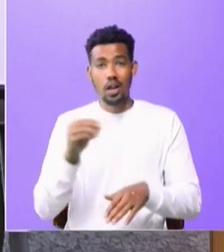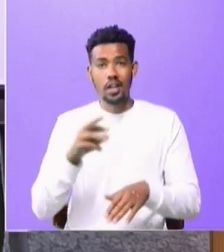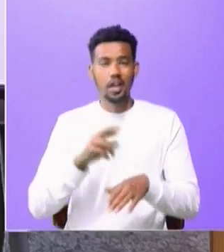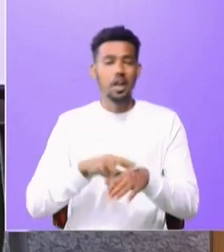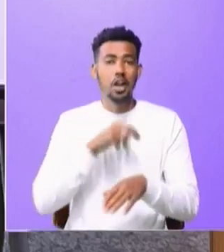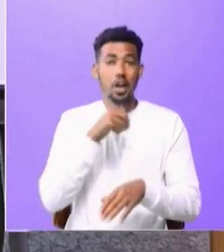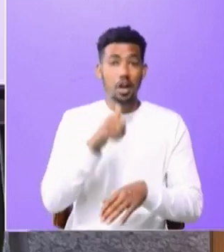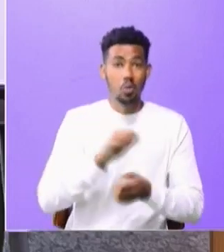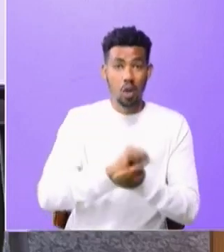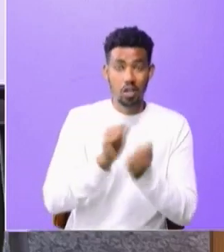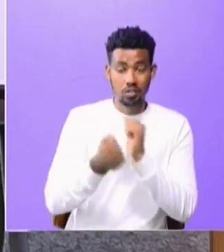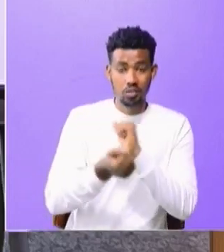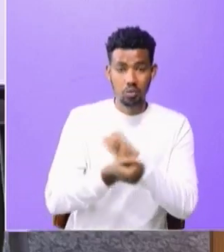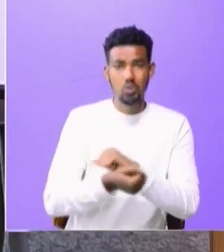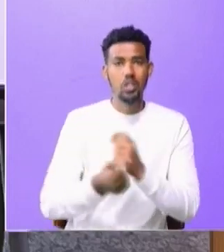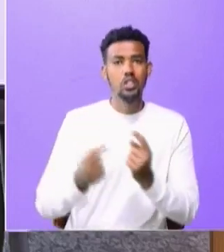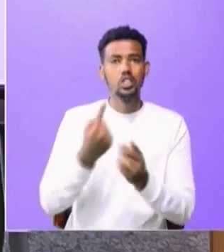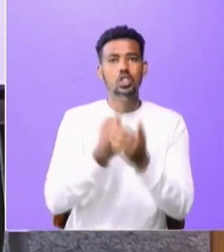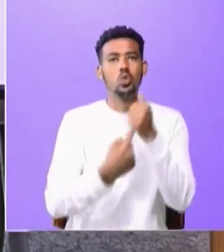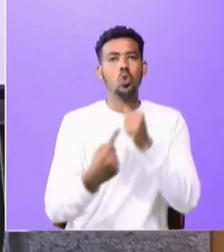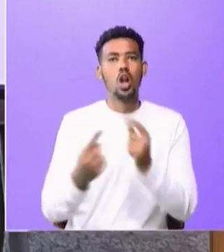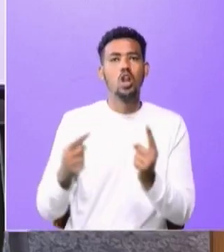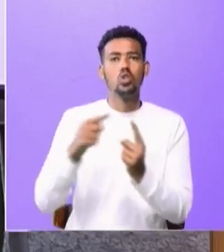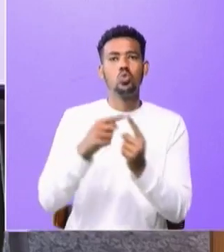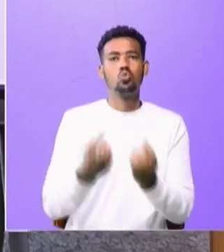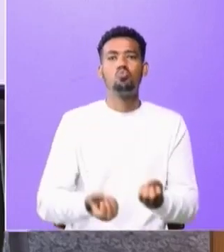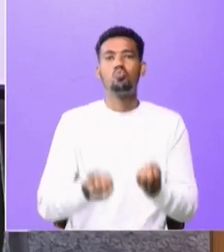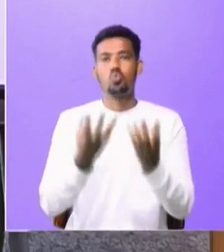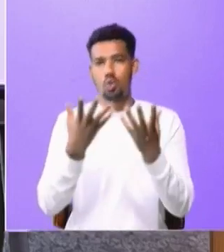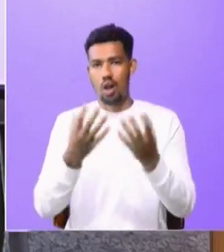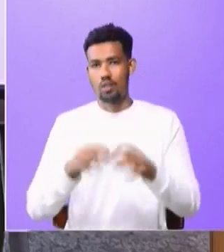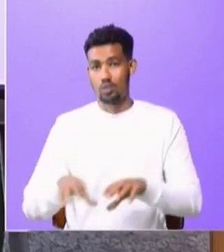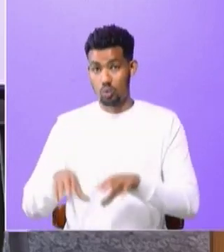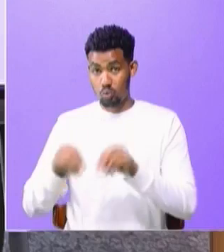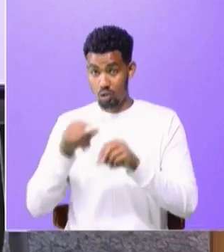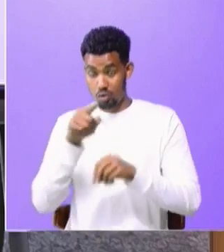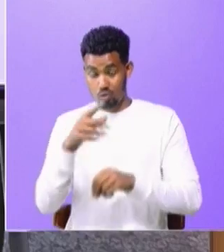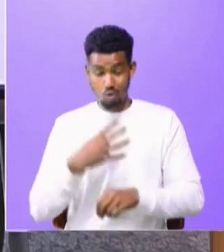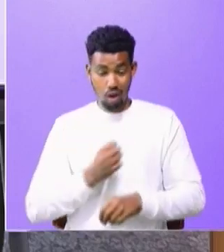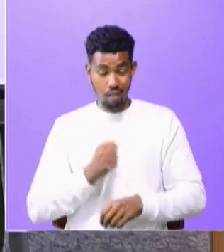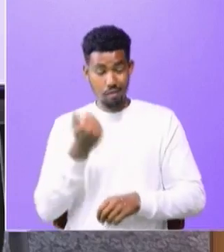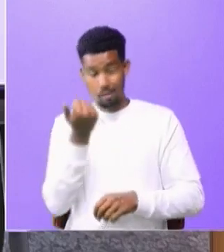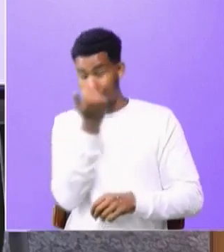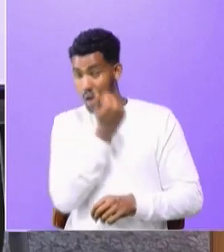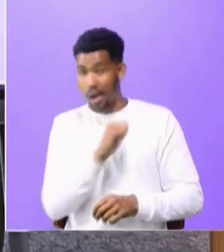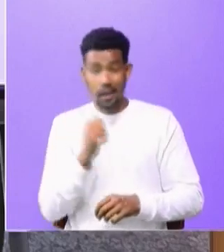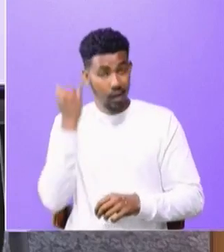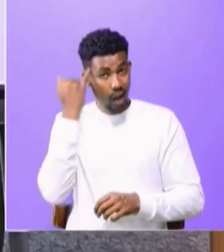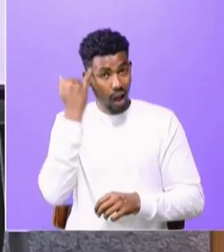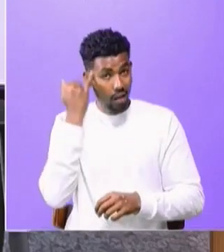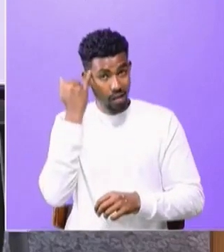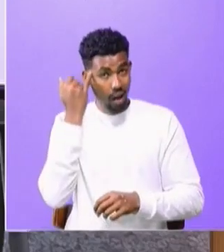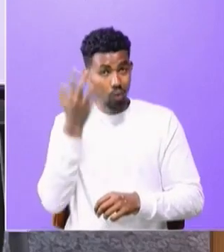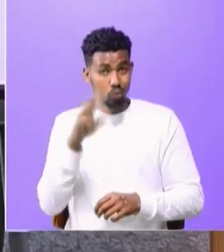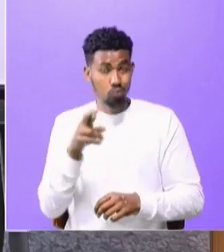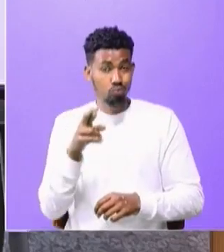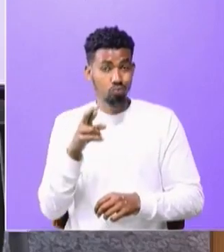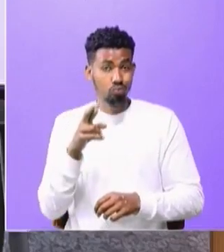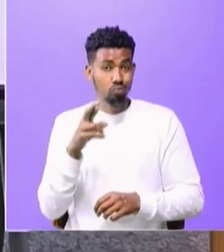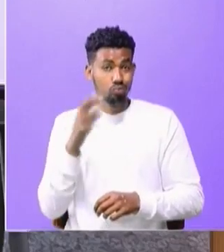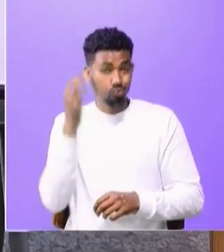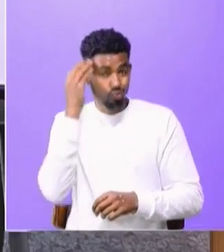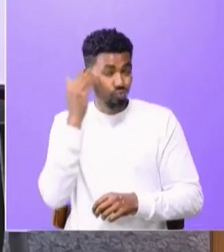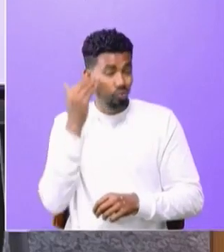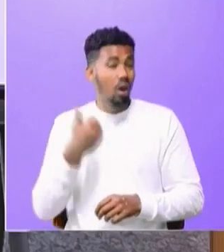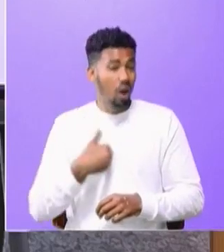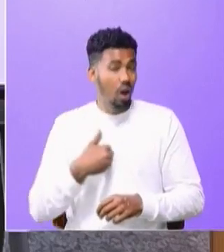to change singular to plural. Students, do you have any idea about singular and plural